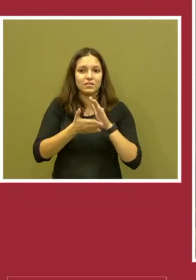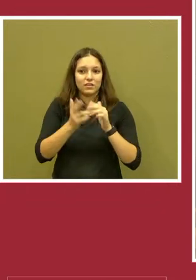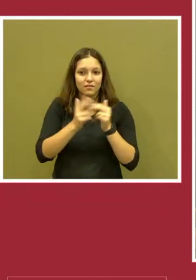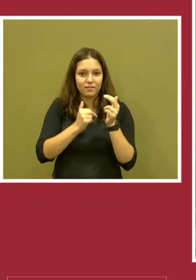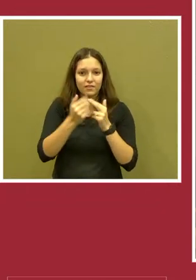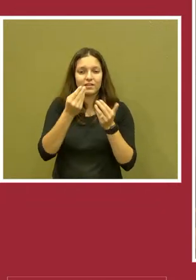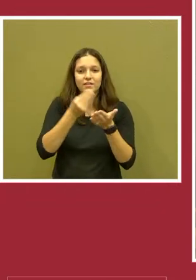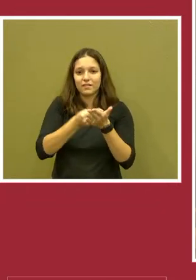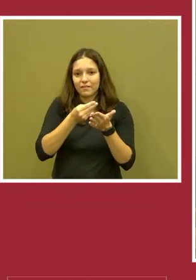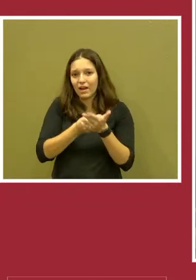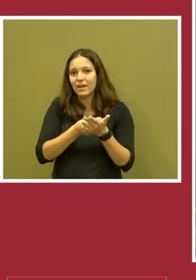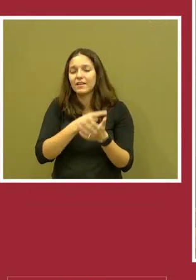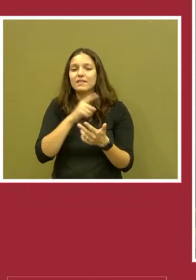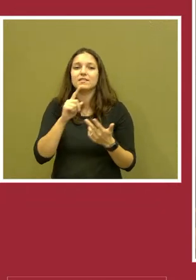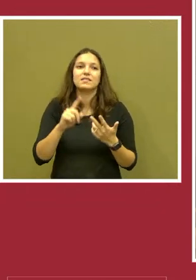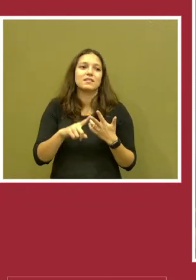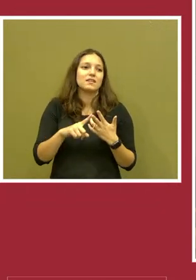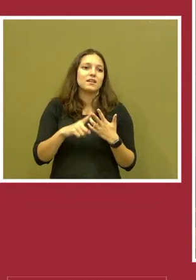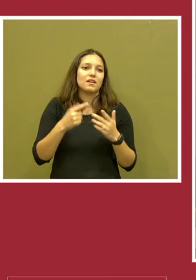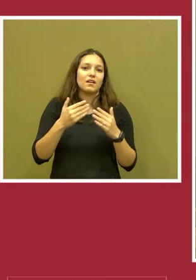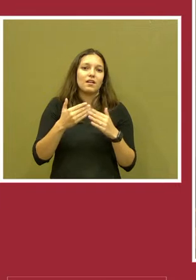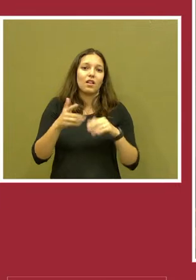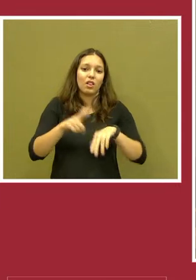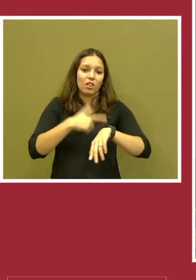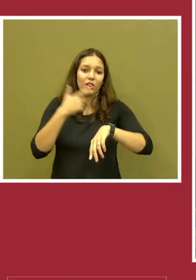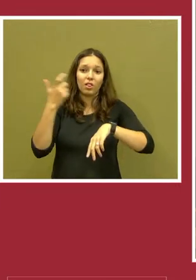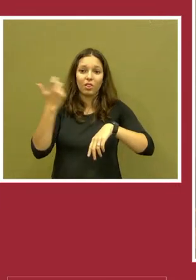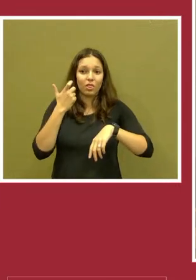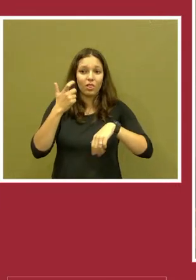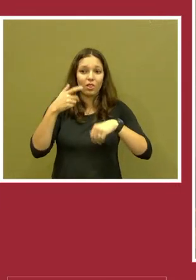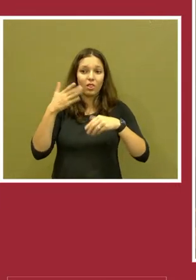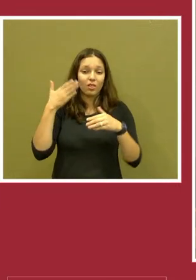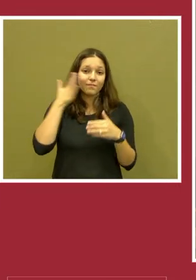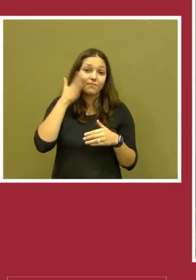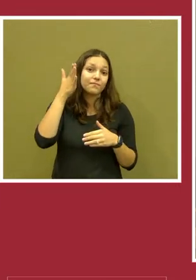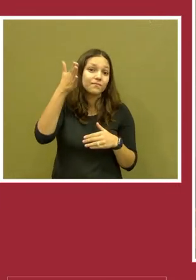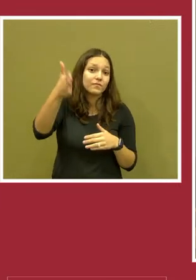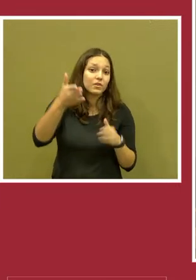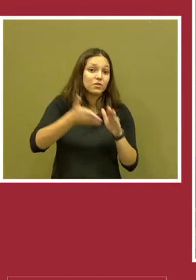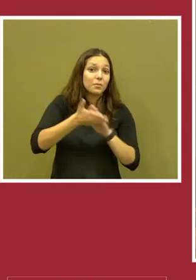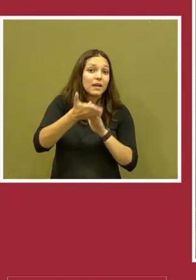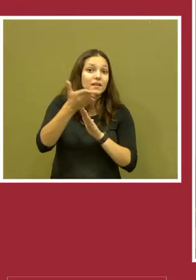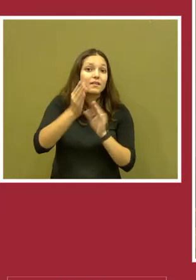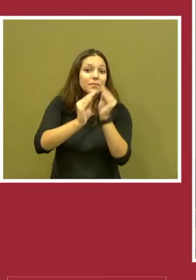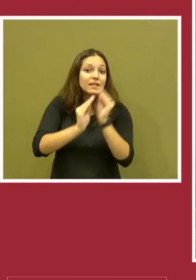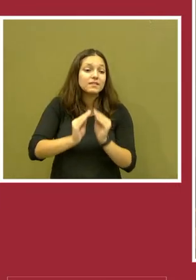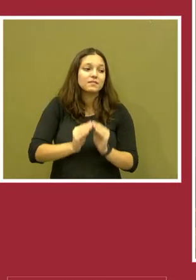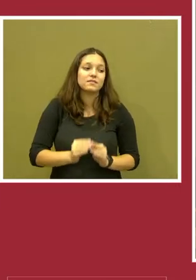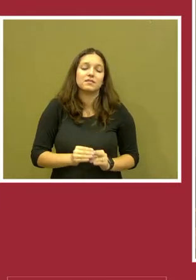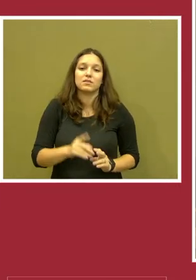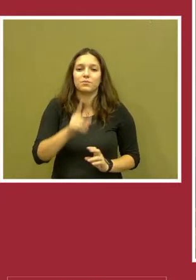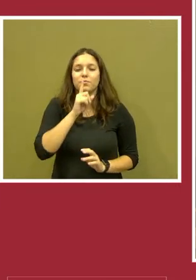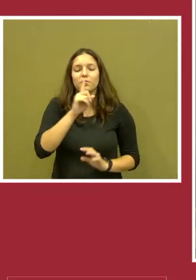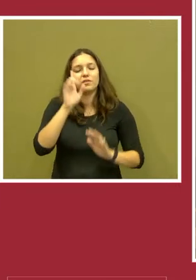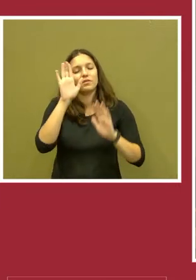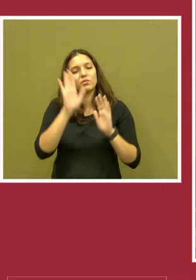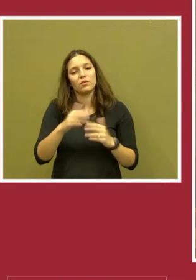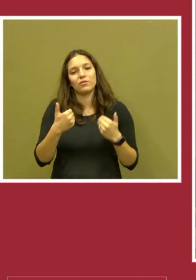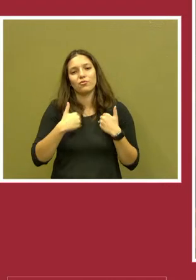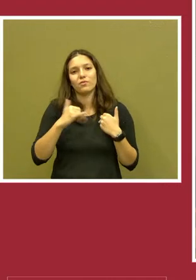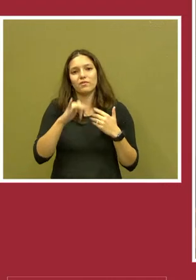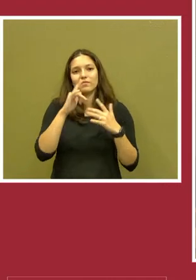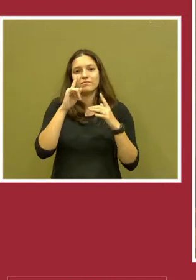our finances and our long-term maintenance. And just, it was really great to have